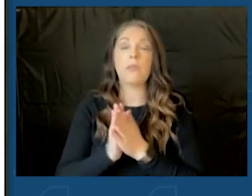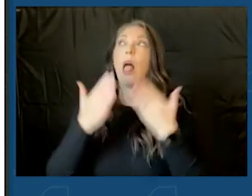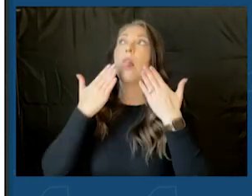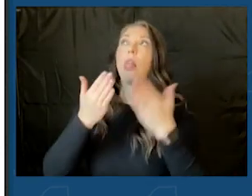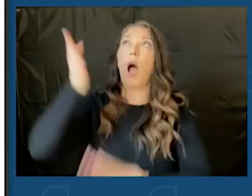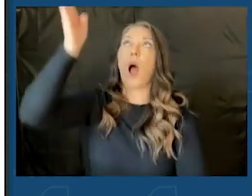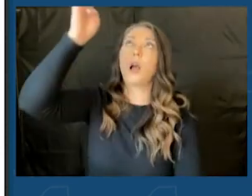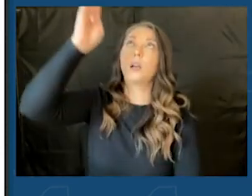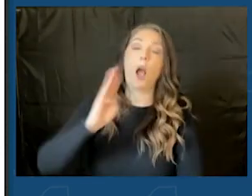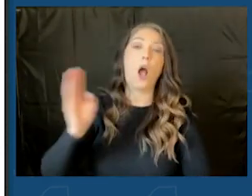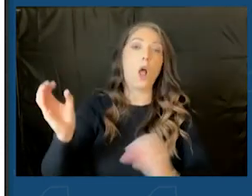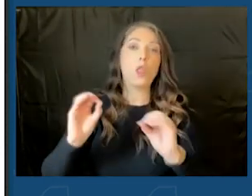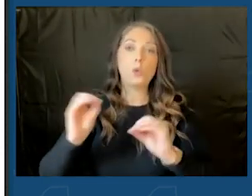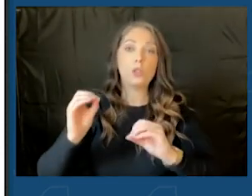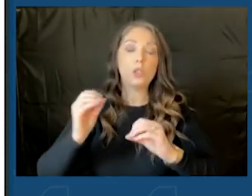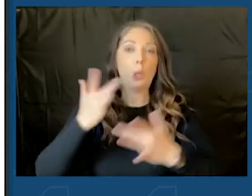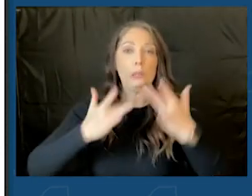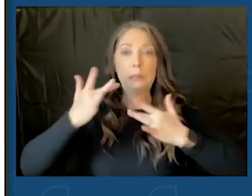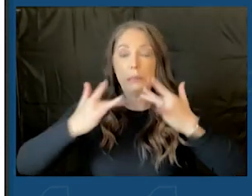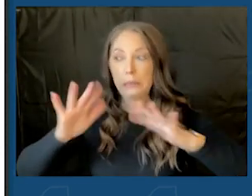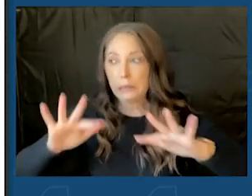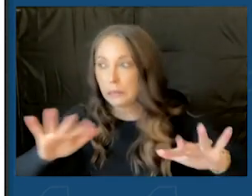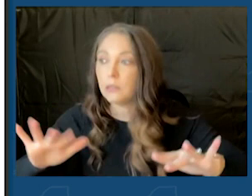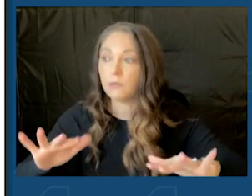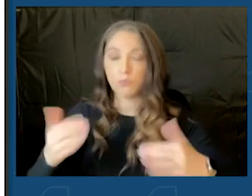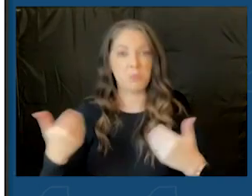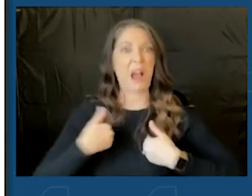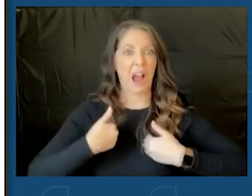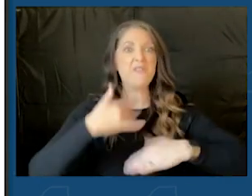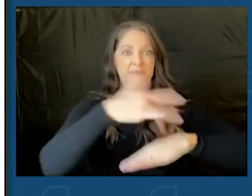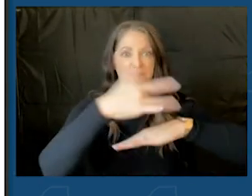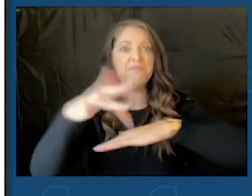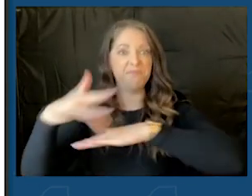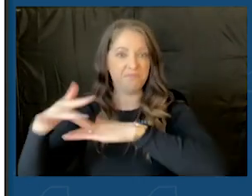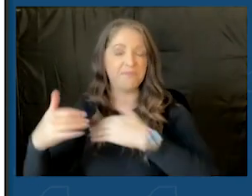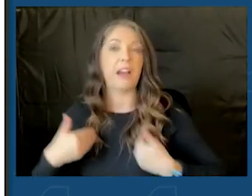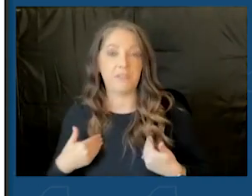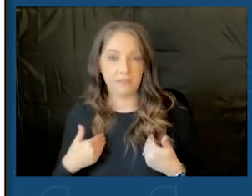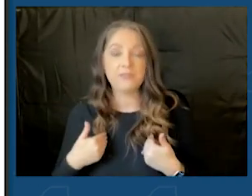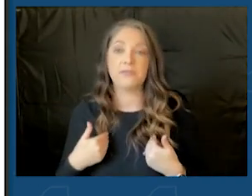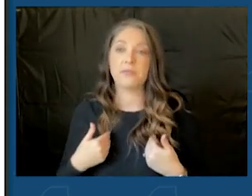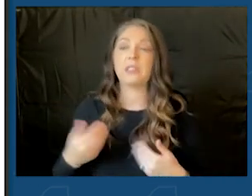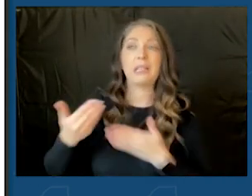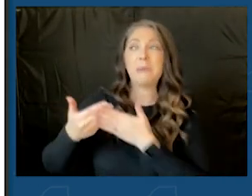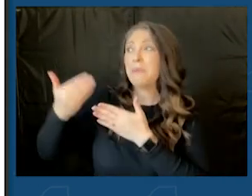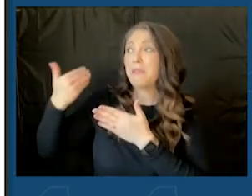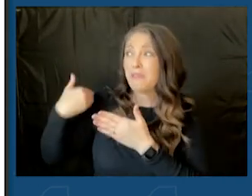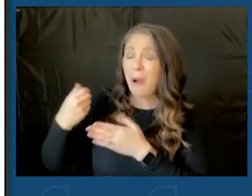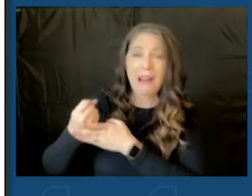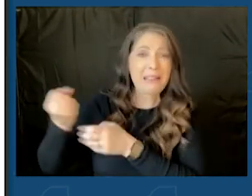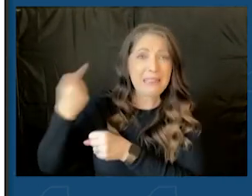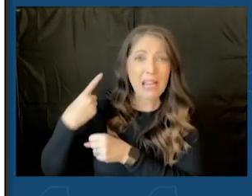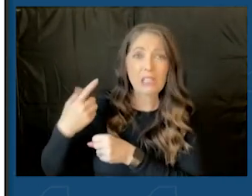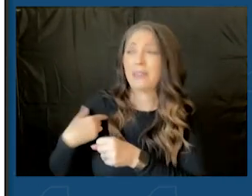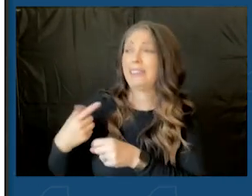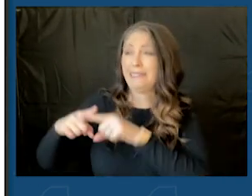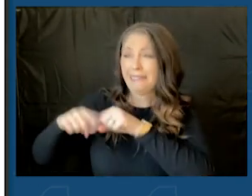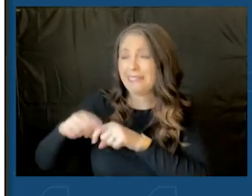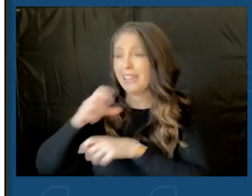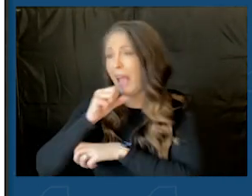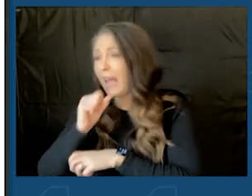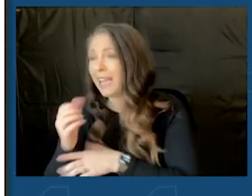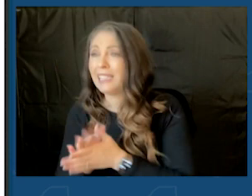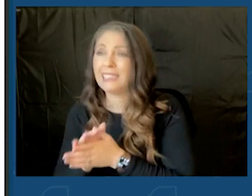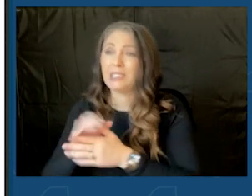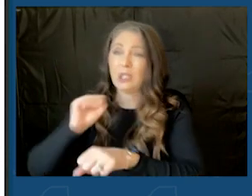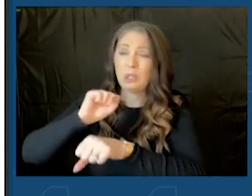our crisis last year. When there was such a severe shortage, we had to determine based on age and categories of work, and people who are most